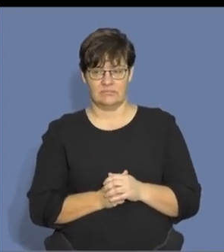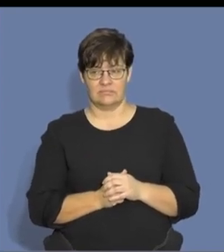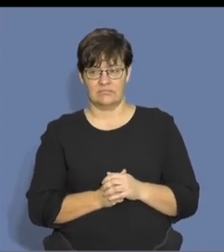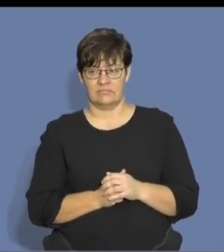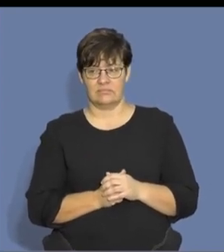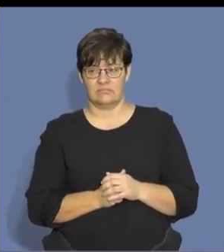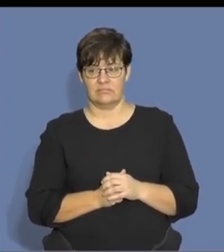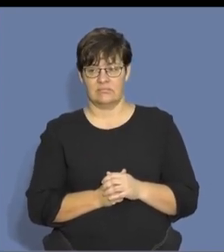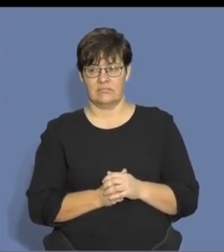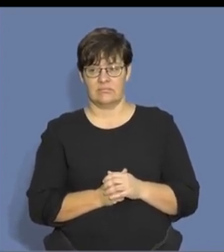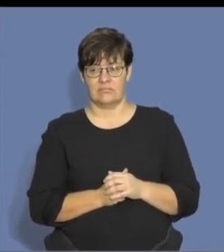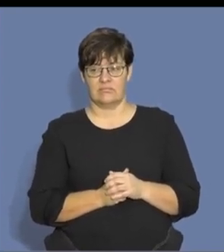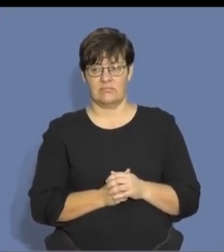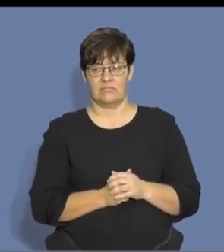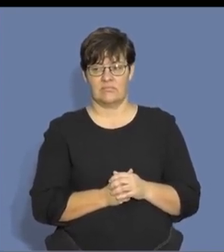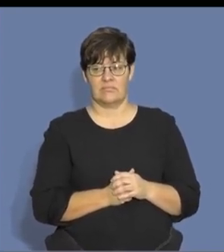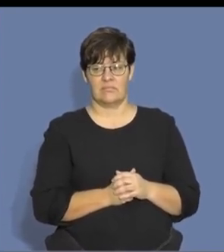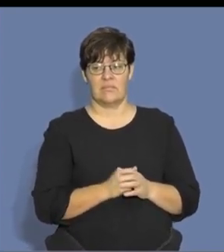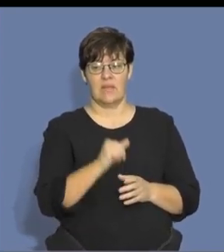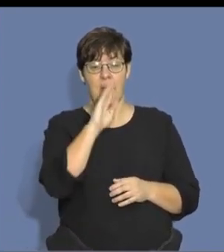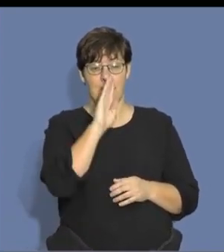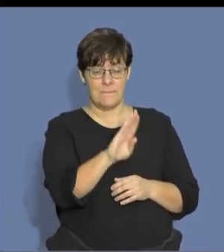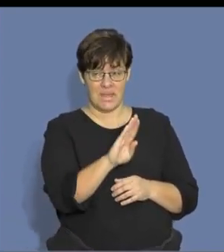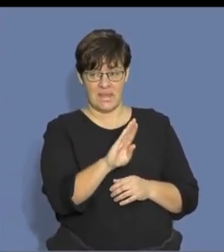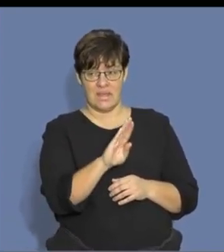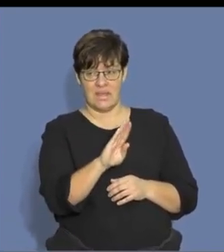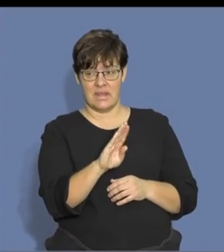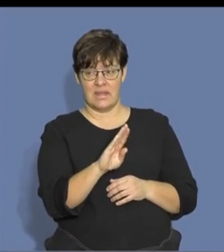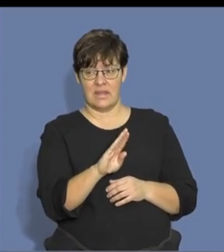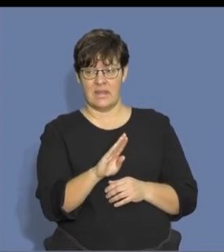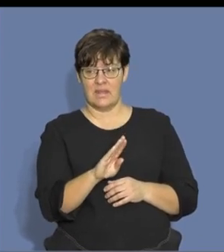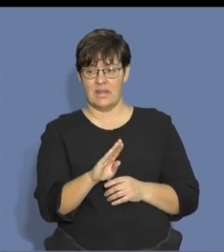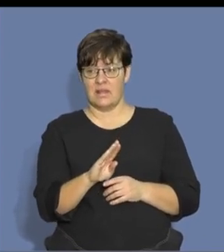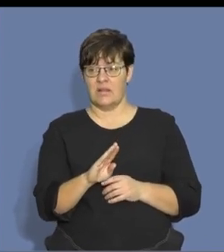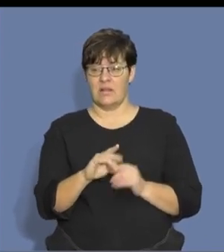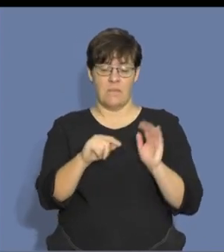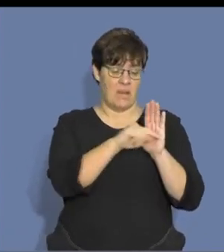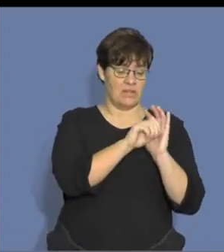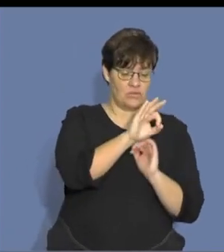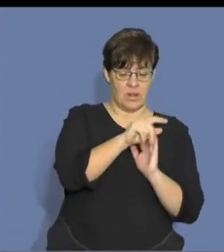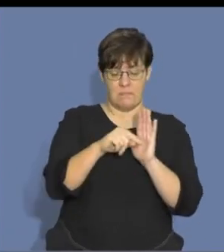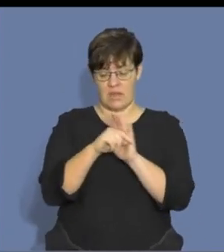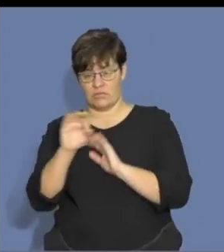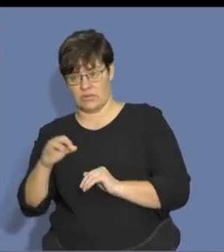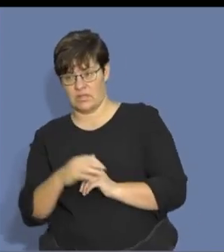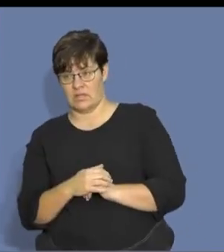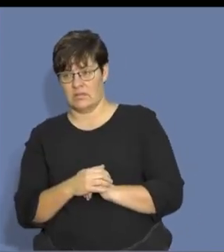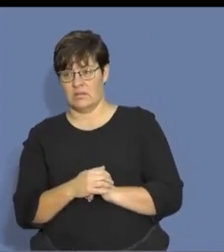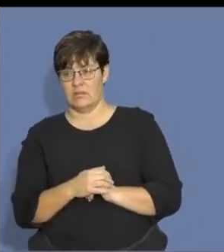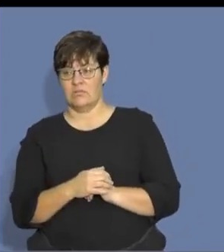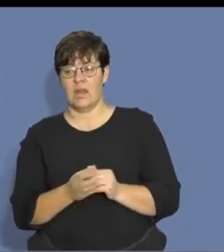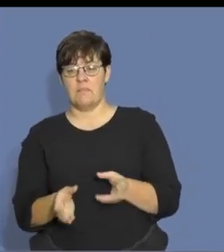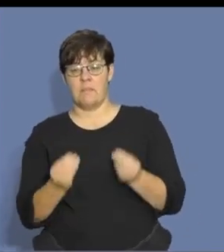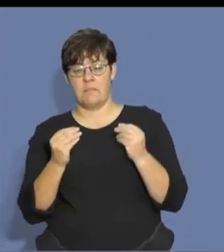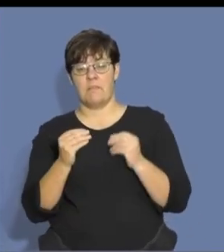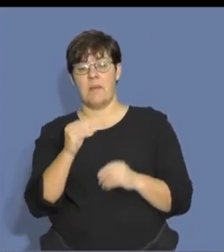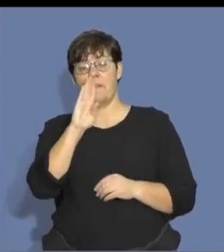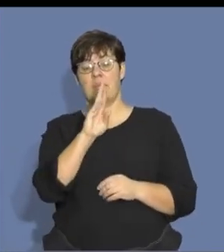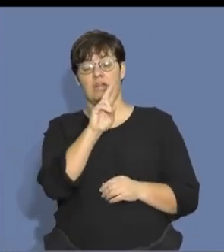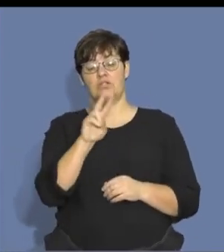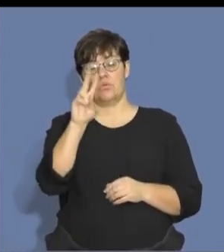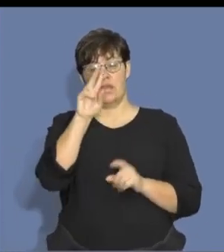And if I solve for b, I'm going to subtract 3 on both sides, and I'm going to get b squared is